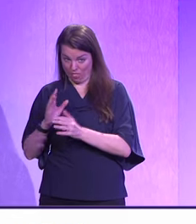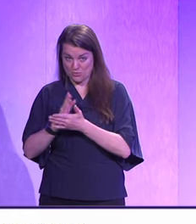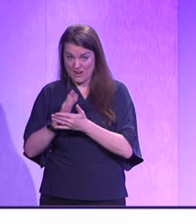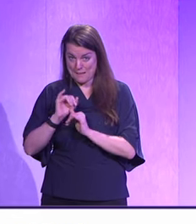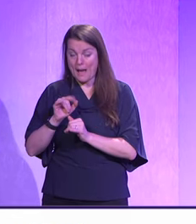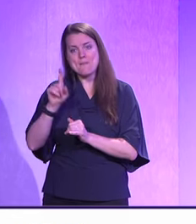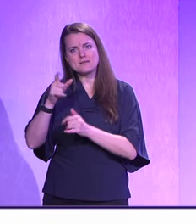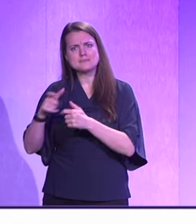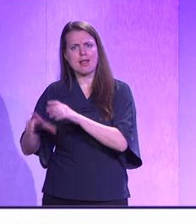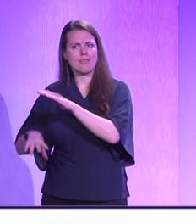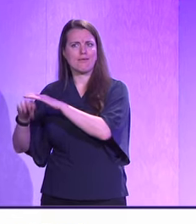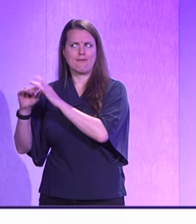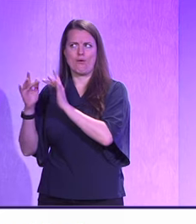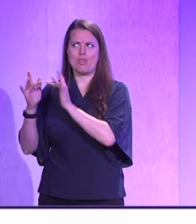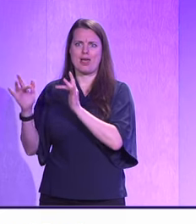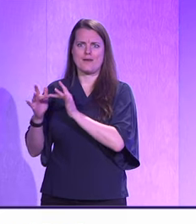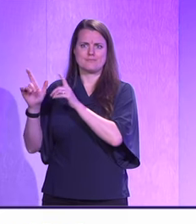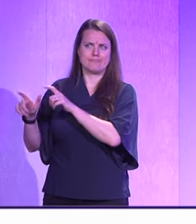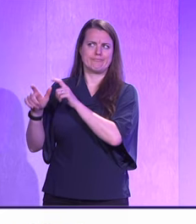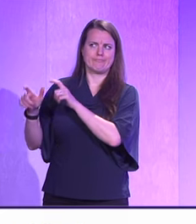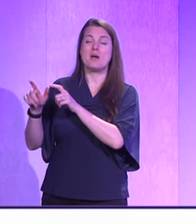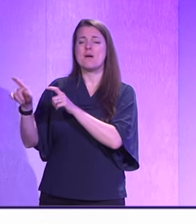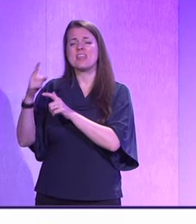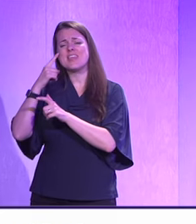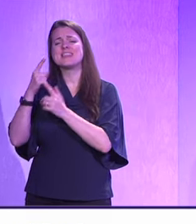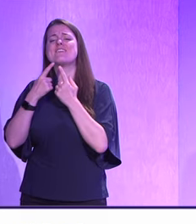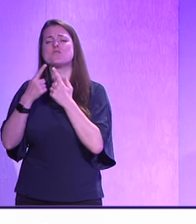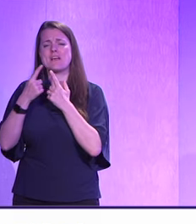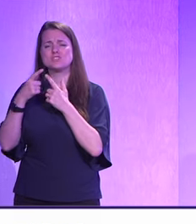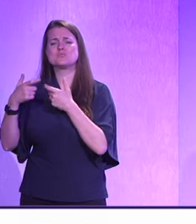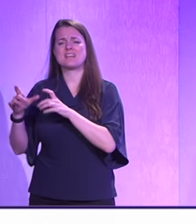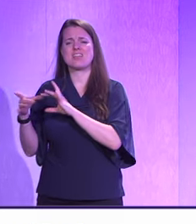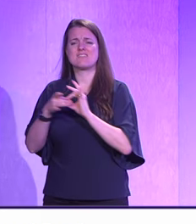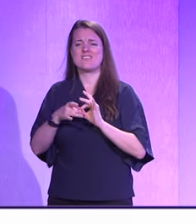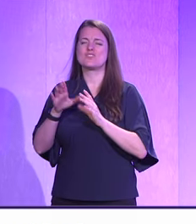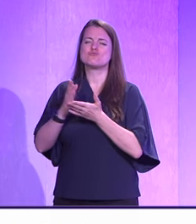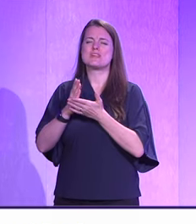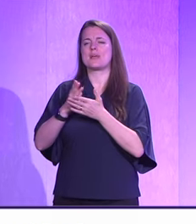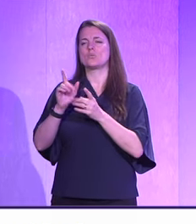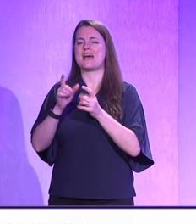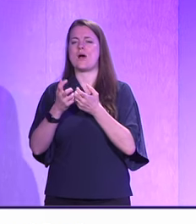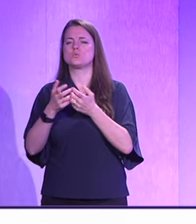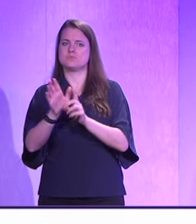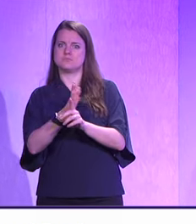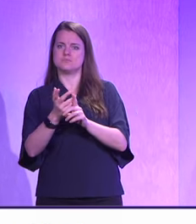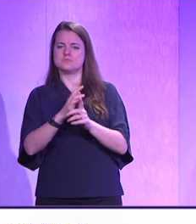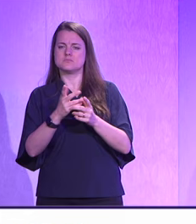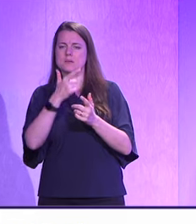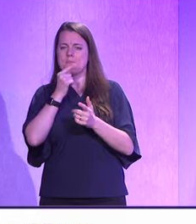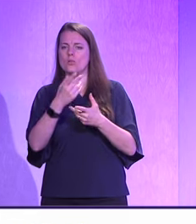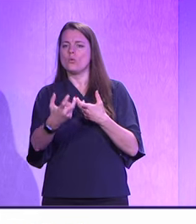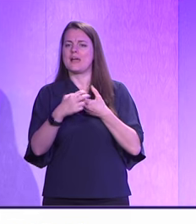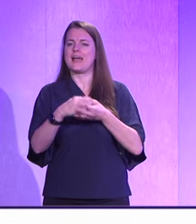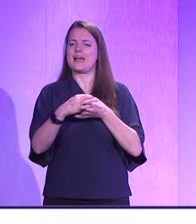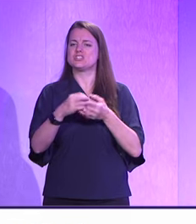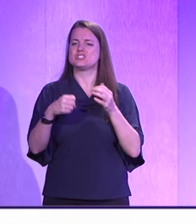messages in that slide deck are sort of still relevant today. Like, the talk is about winning people to DevOps. And we still need to do it,